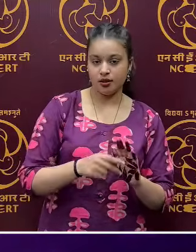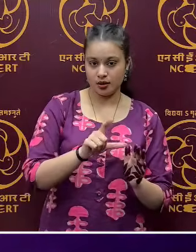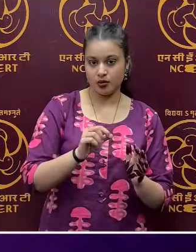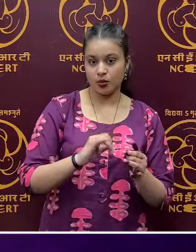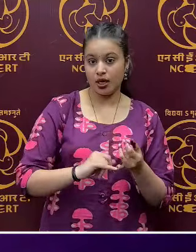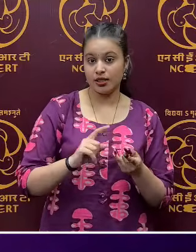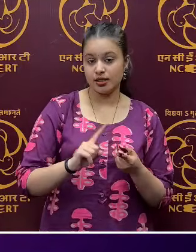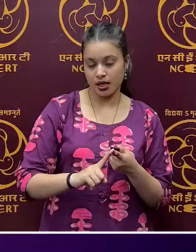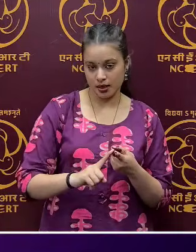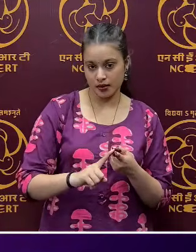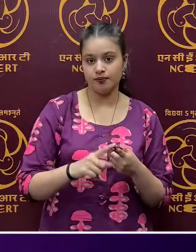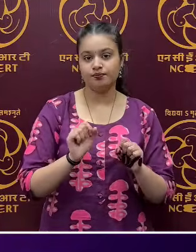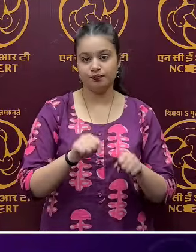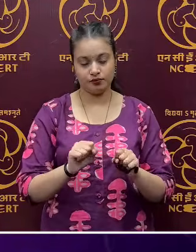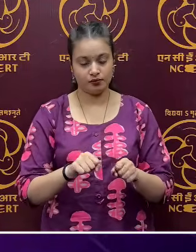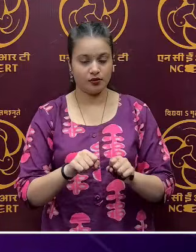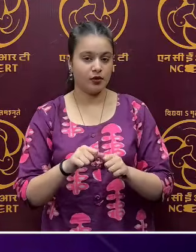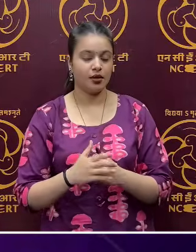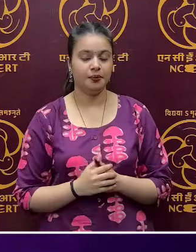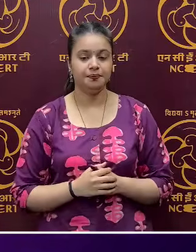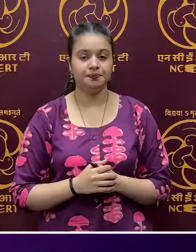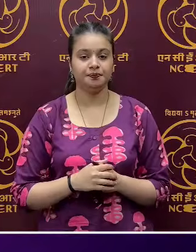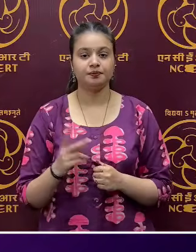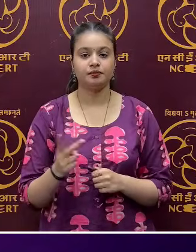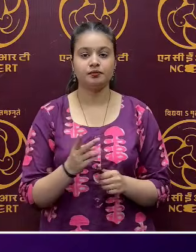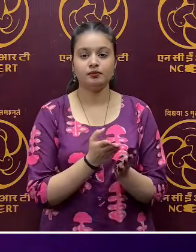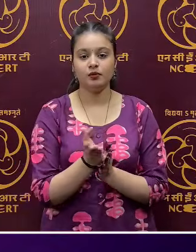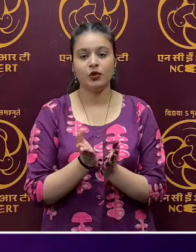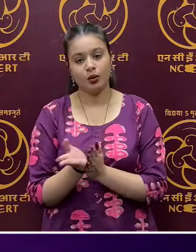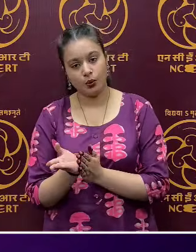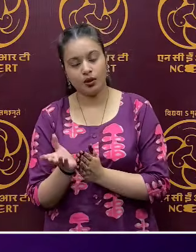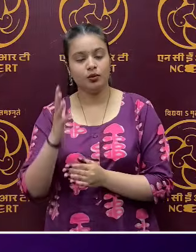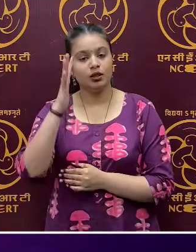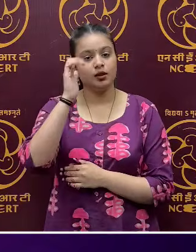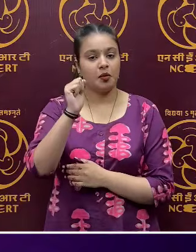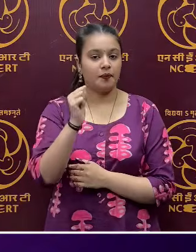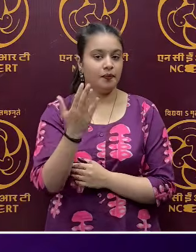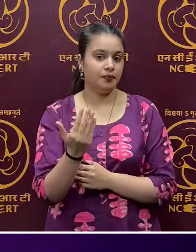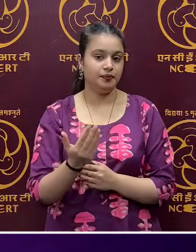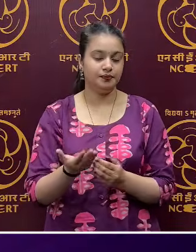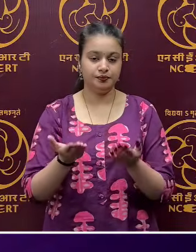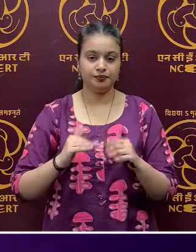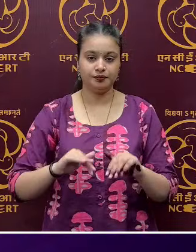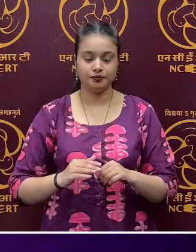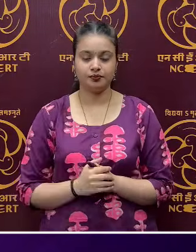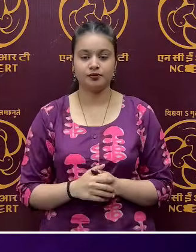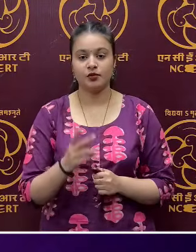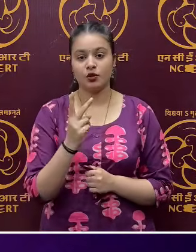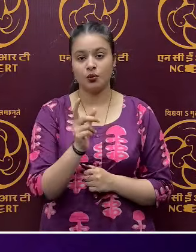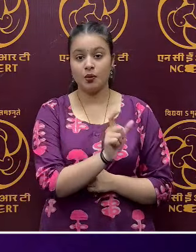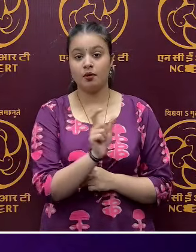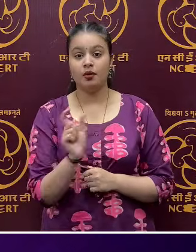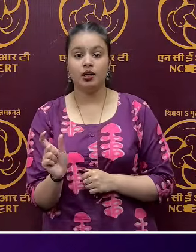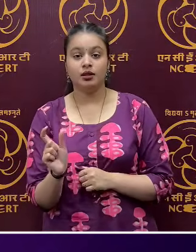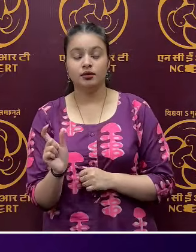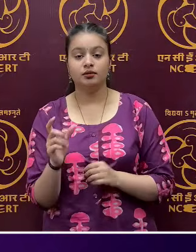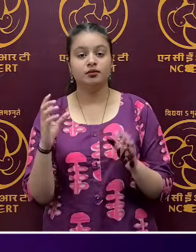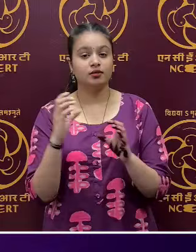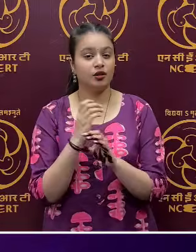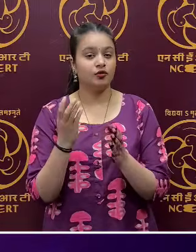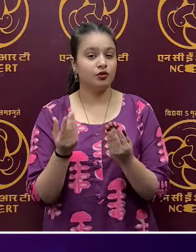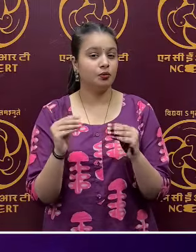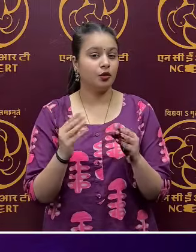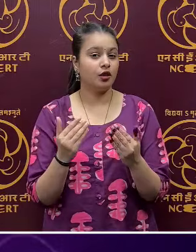vanish and you may have lost it. So these are ways to remember it. Then the two words that also confuse